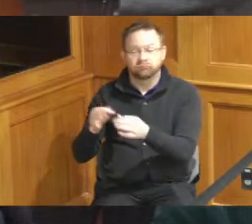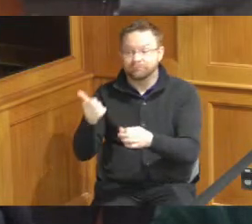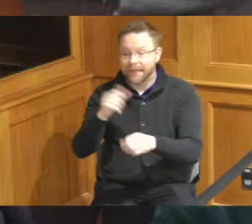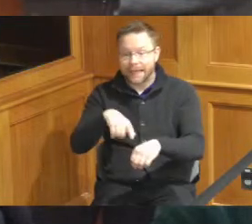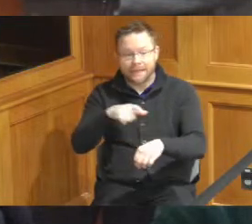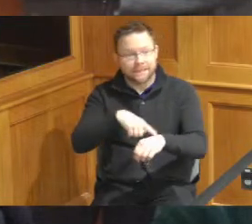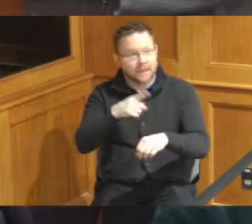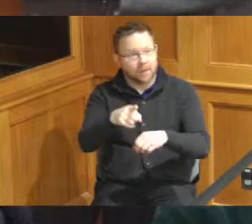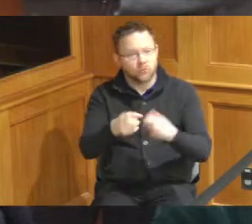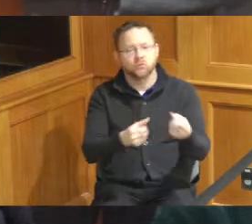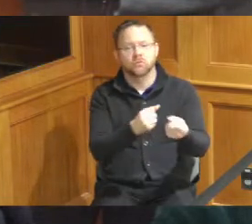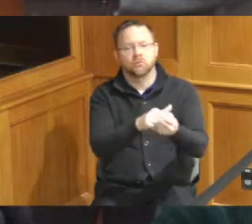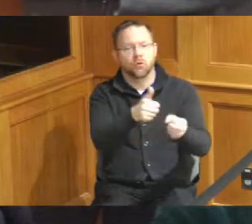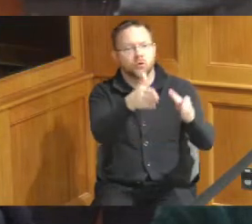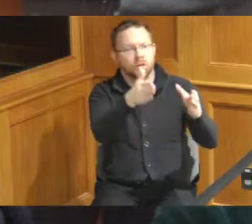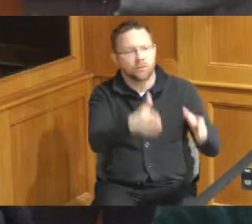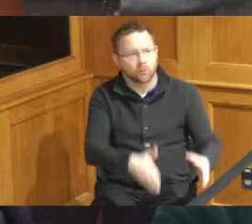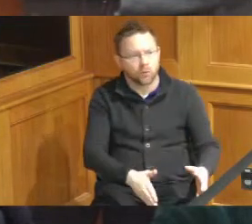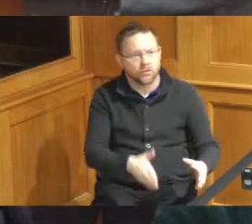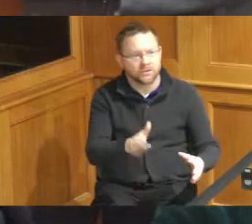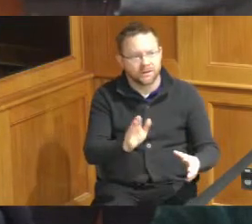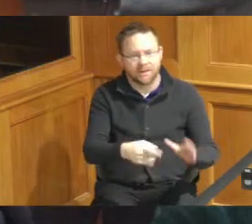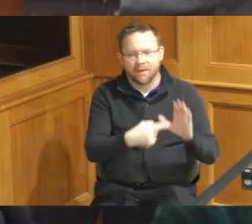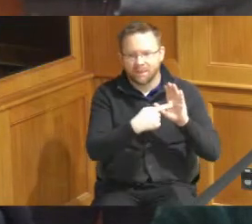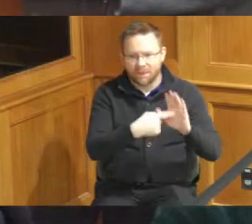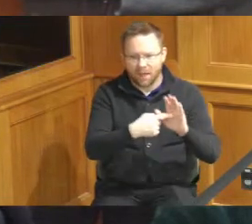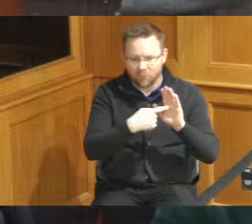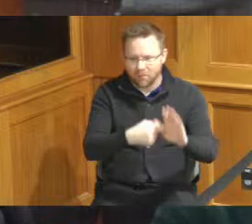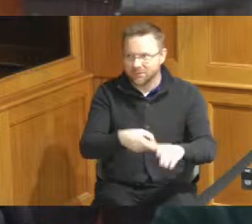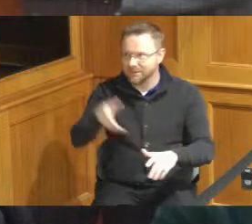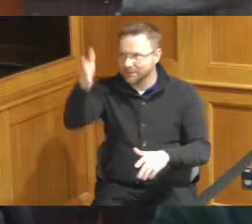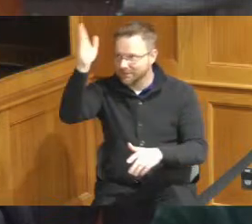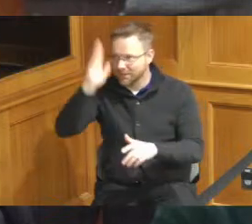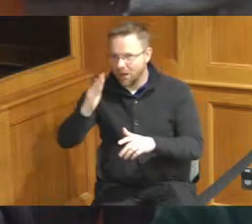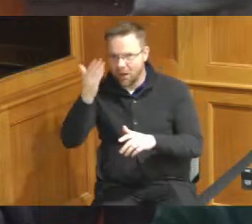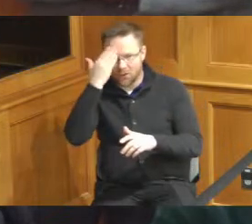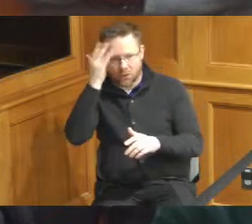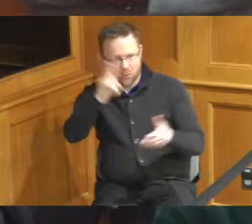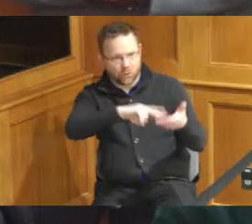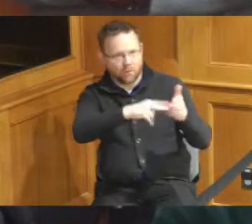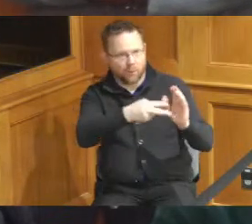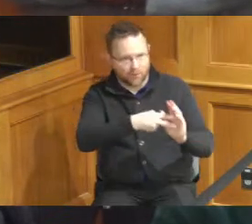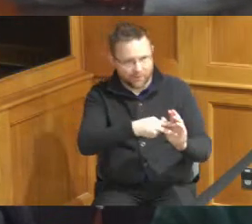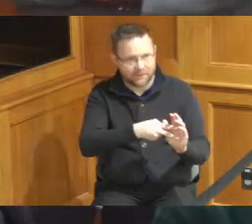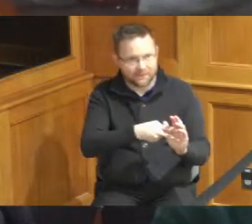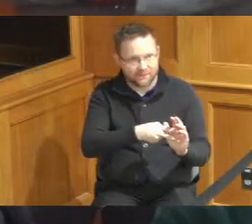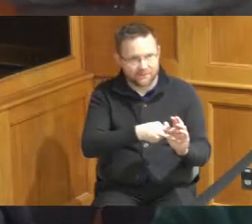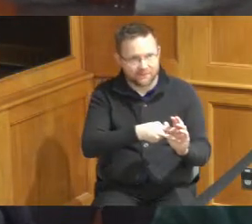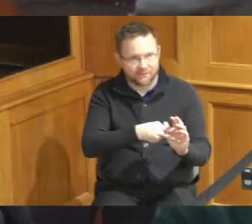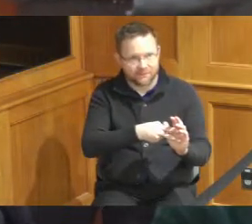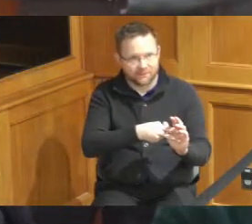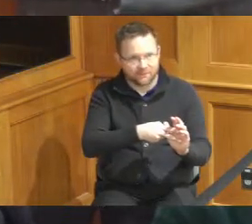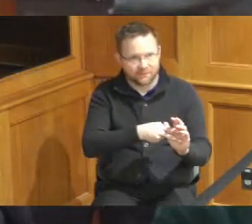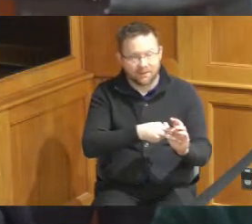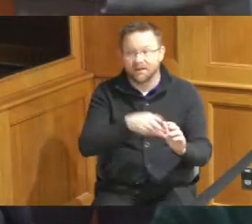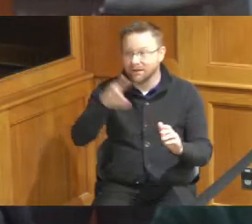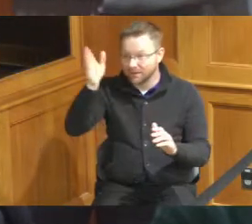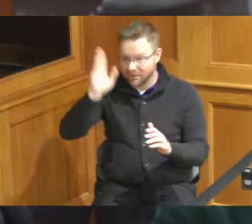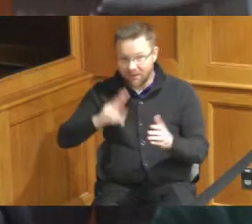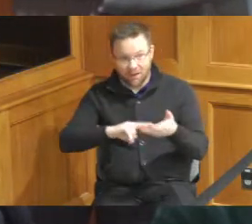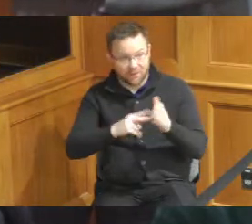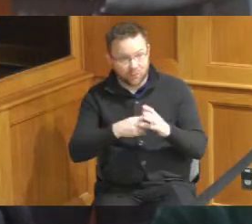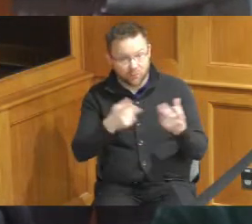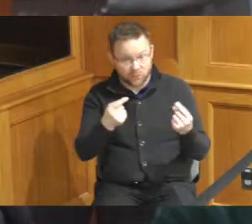it represents what God knows your purpose are for you to do and to make